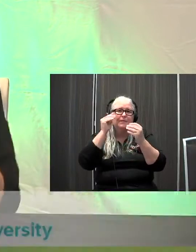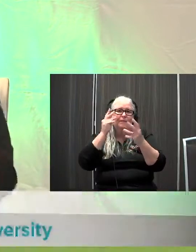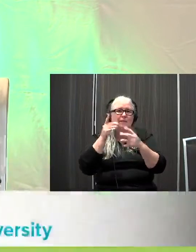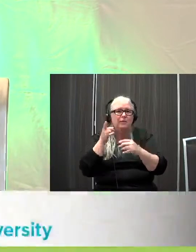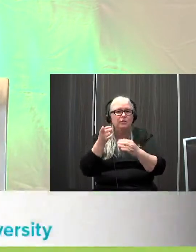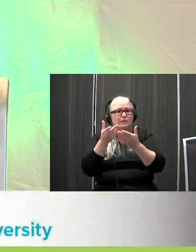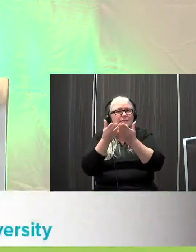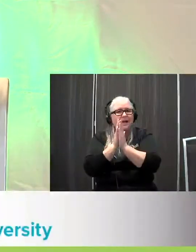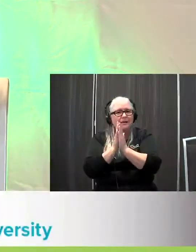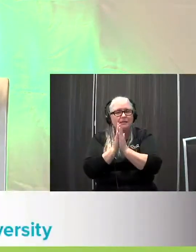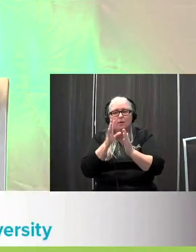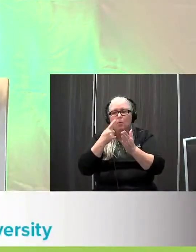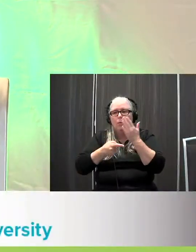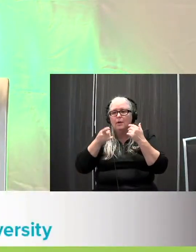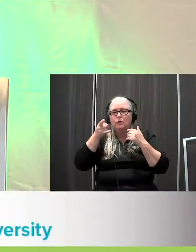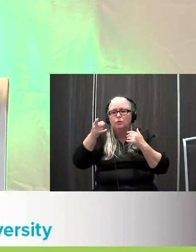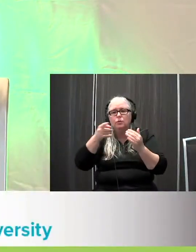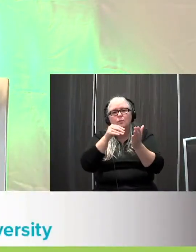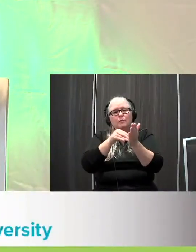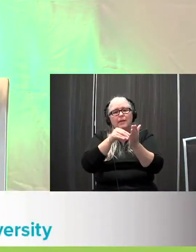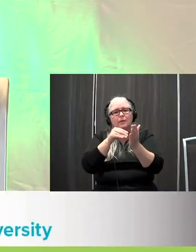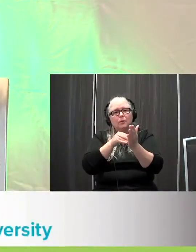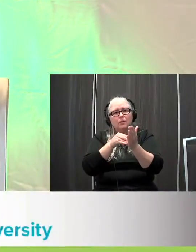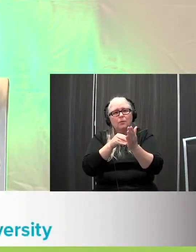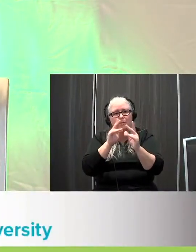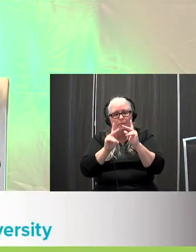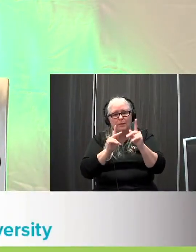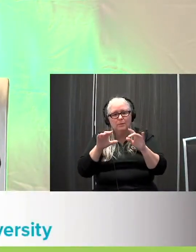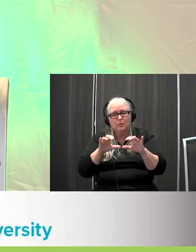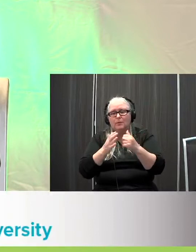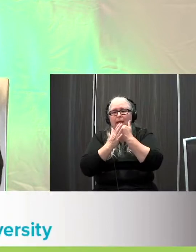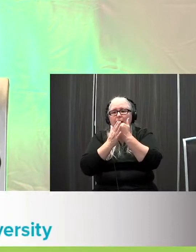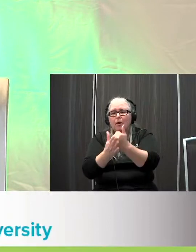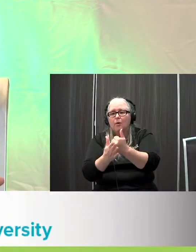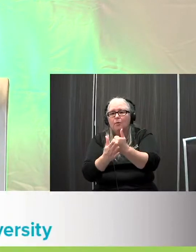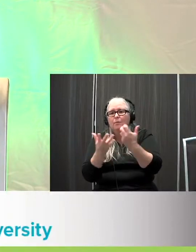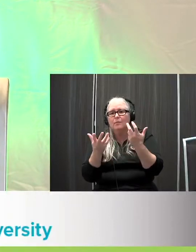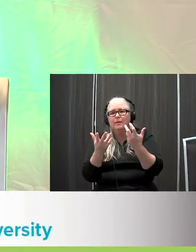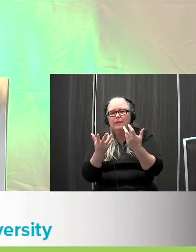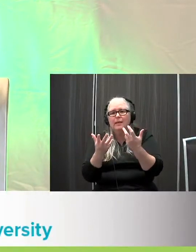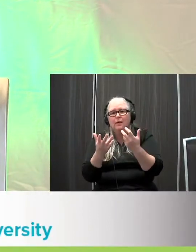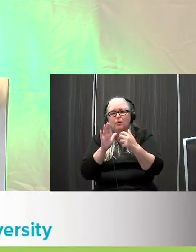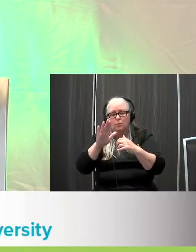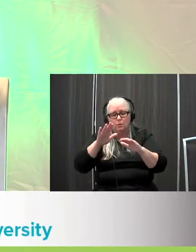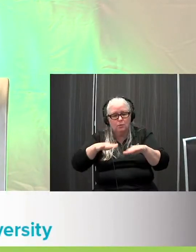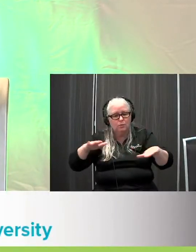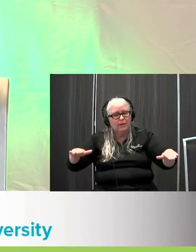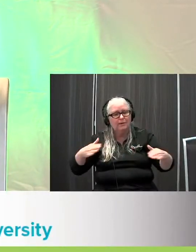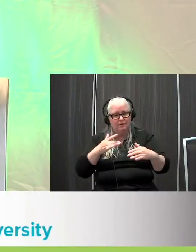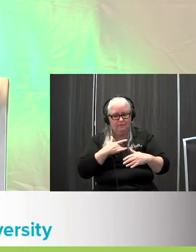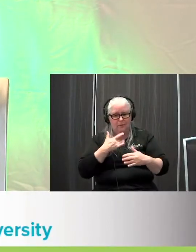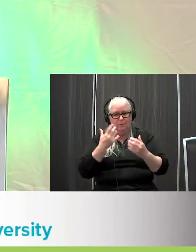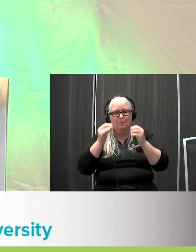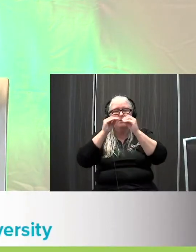she's asked, like, what do medical providers do to help make your child feel more comfortable in these settings? I know a lot of the